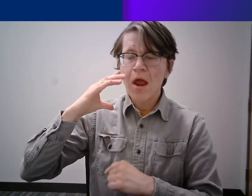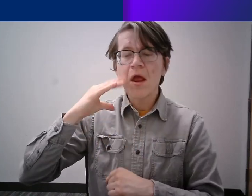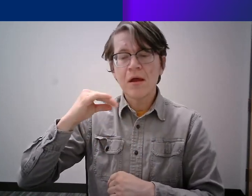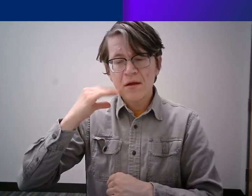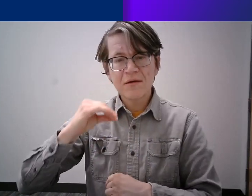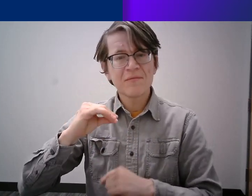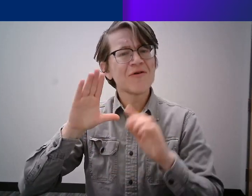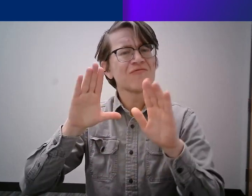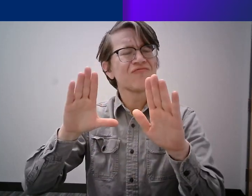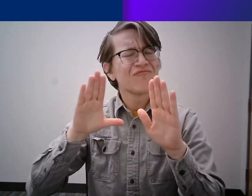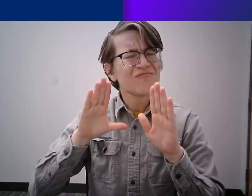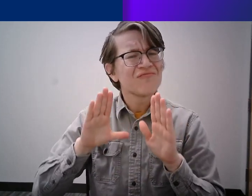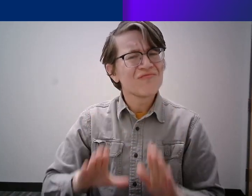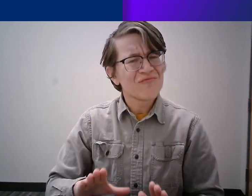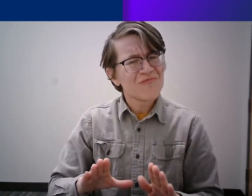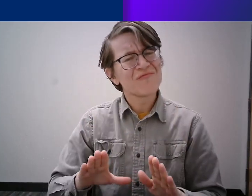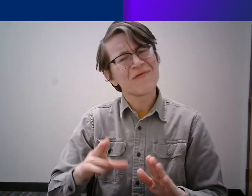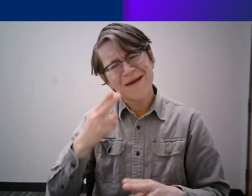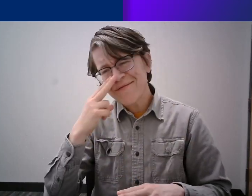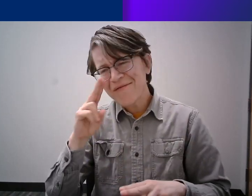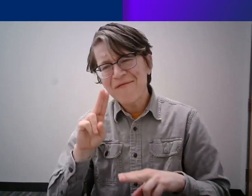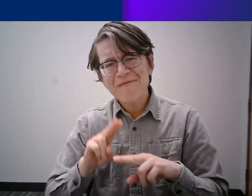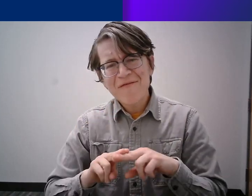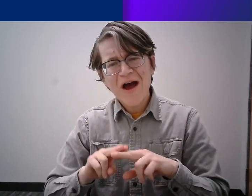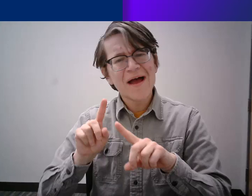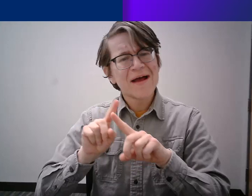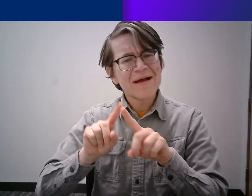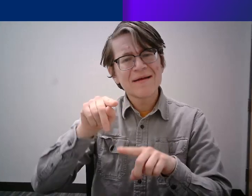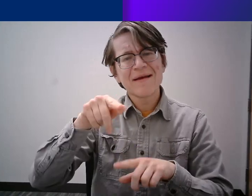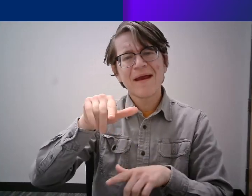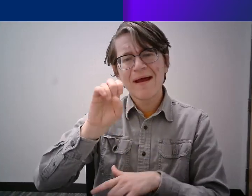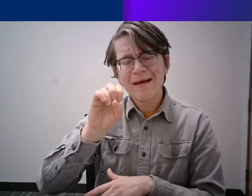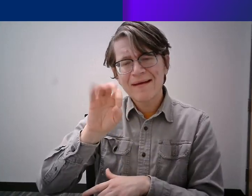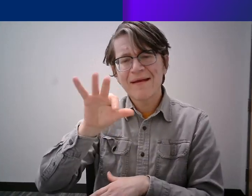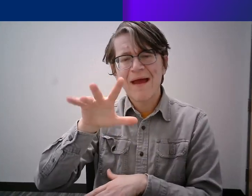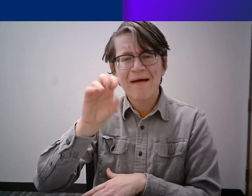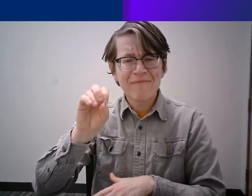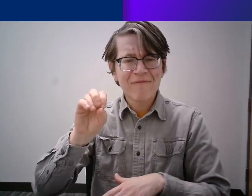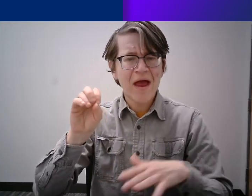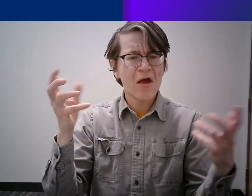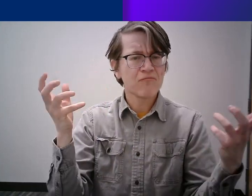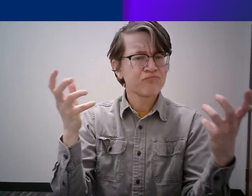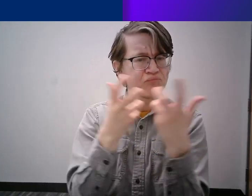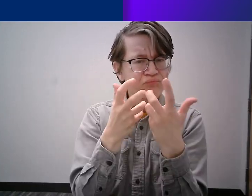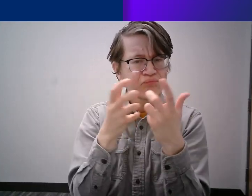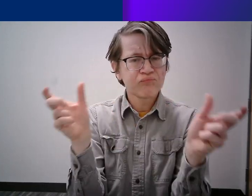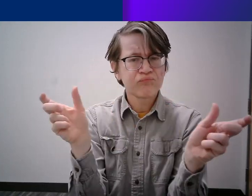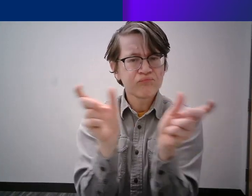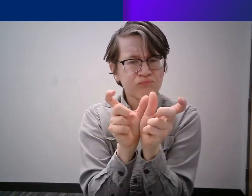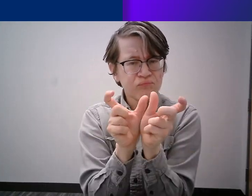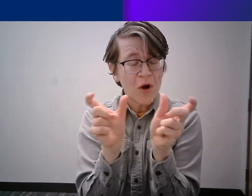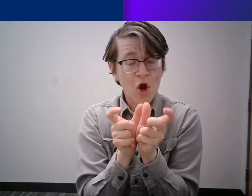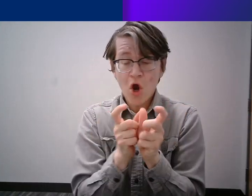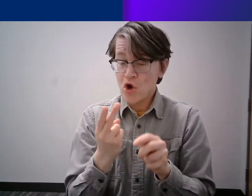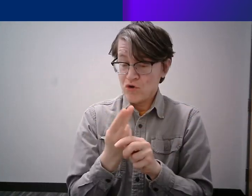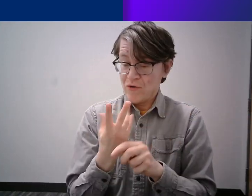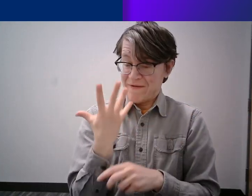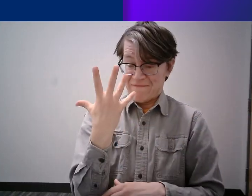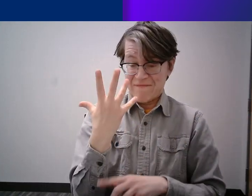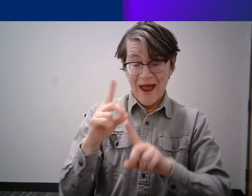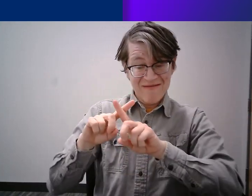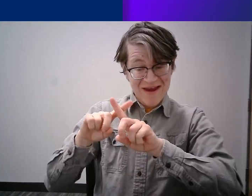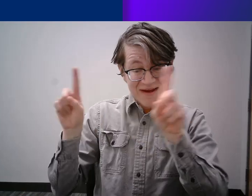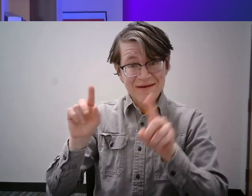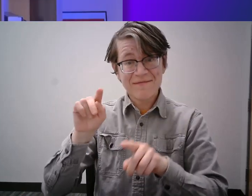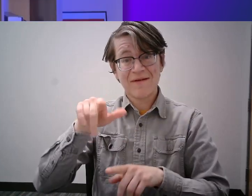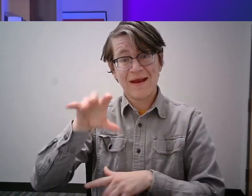one should be afraid of it, and everyone should go for it and use 5 different typefaces. I don't care if they look interesting